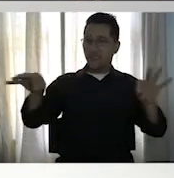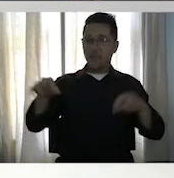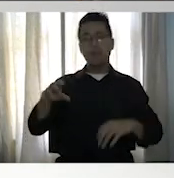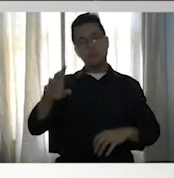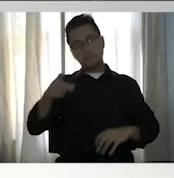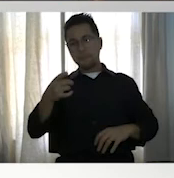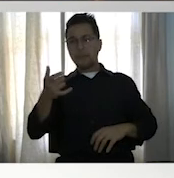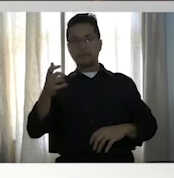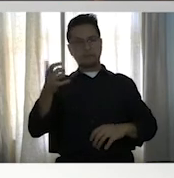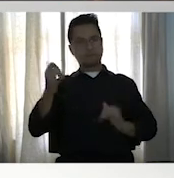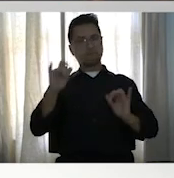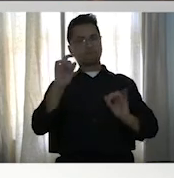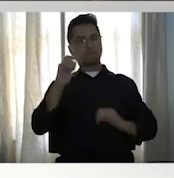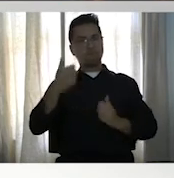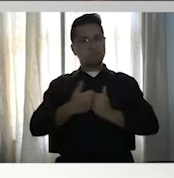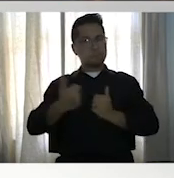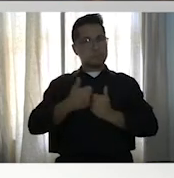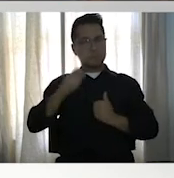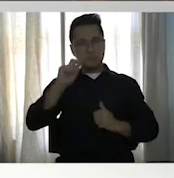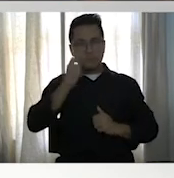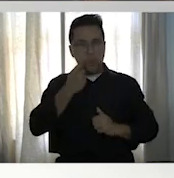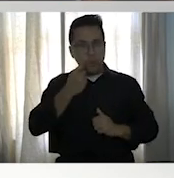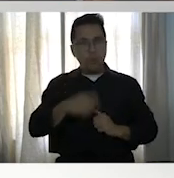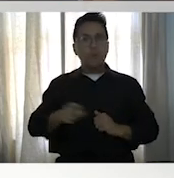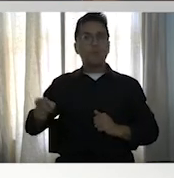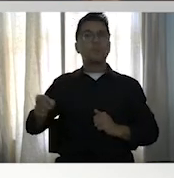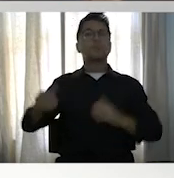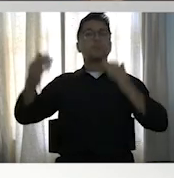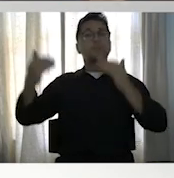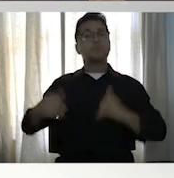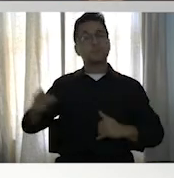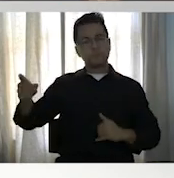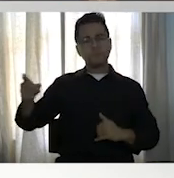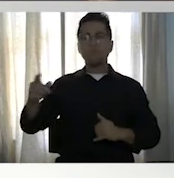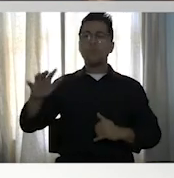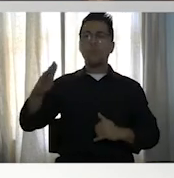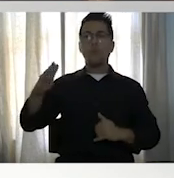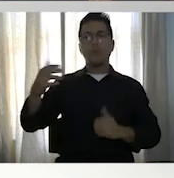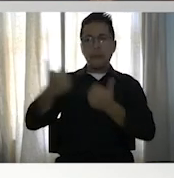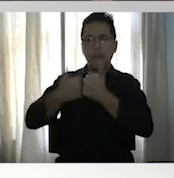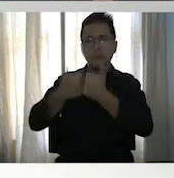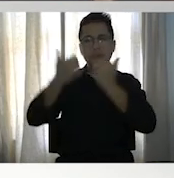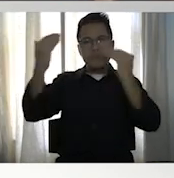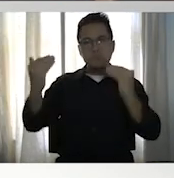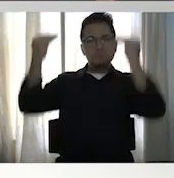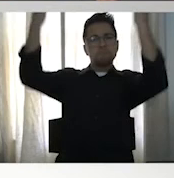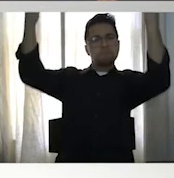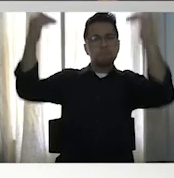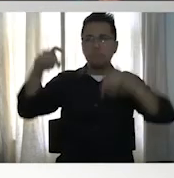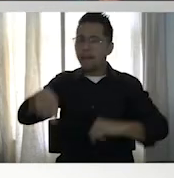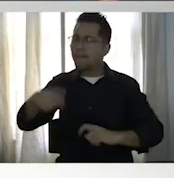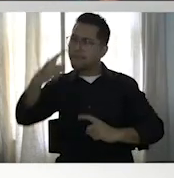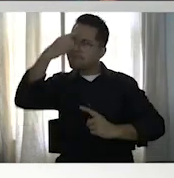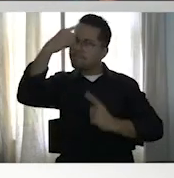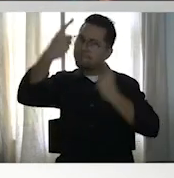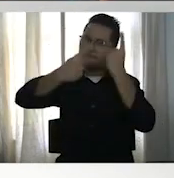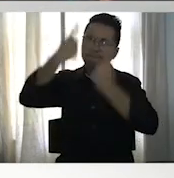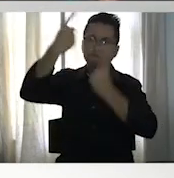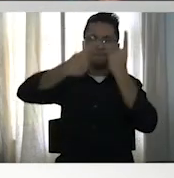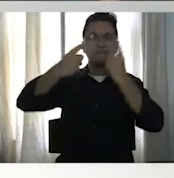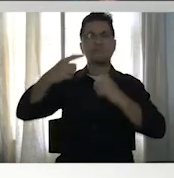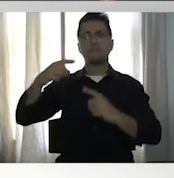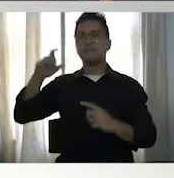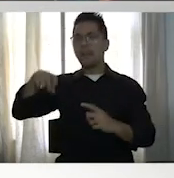very cool games. These are higher level games with a lot of thinking and abstract ideas and